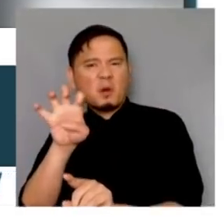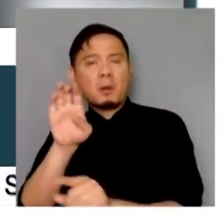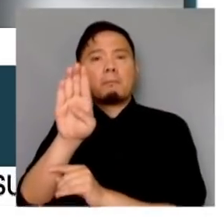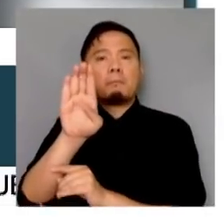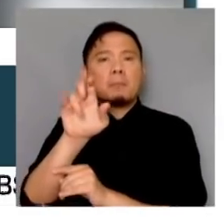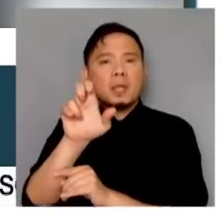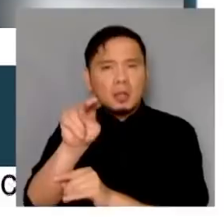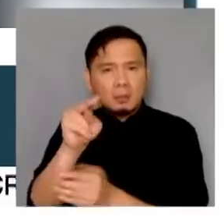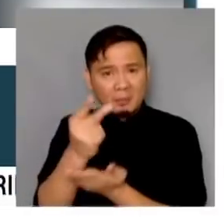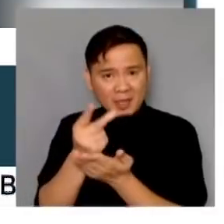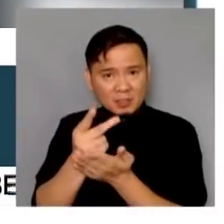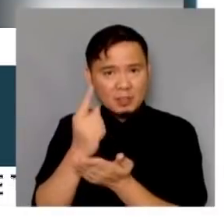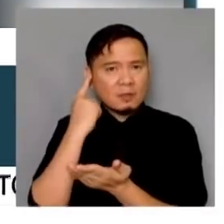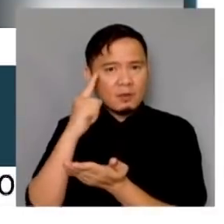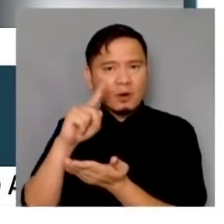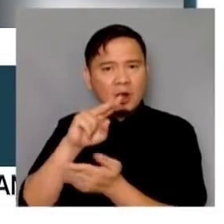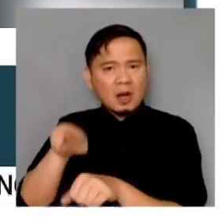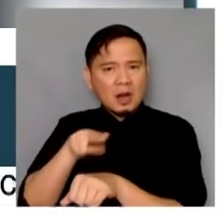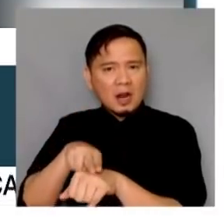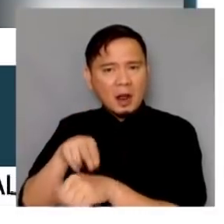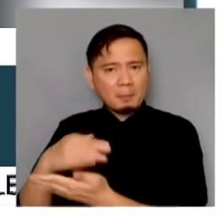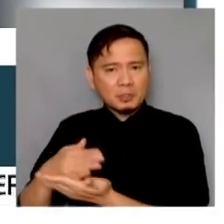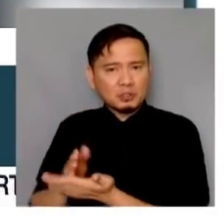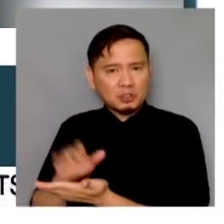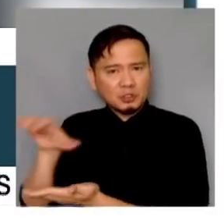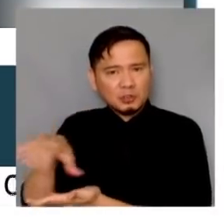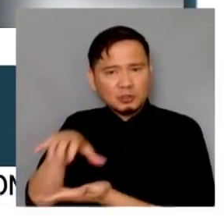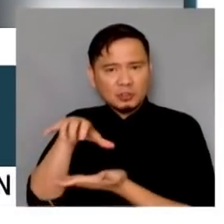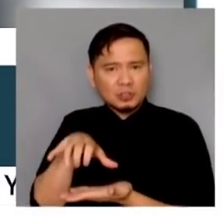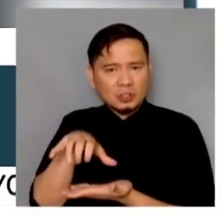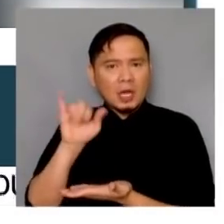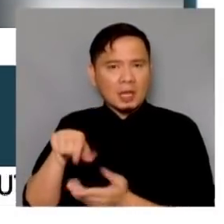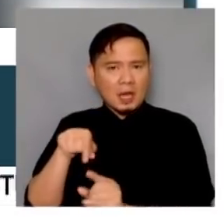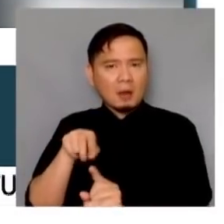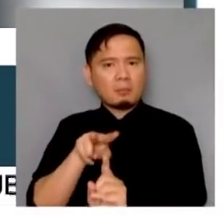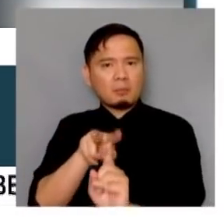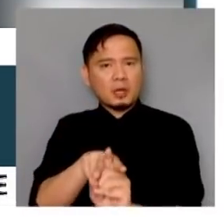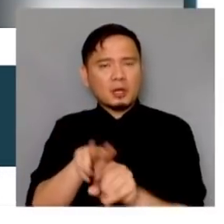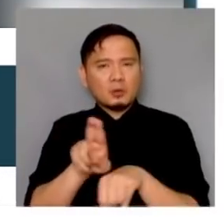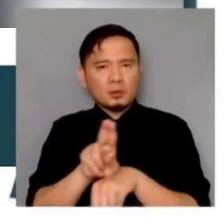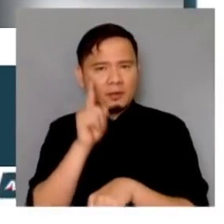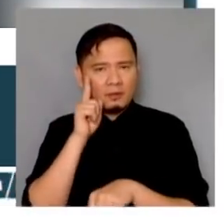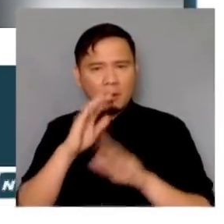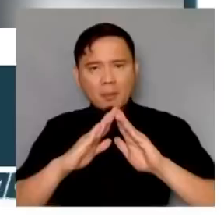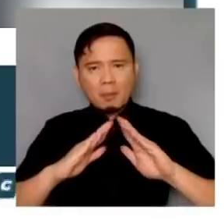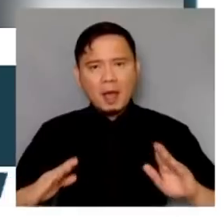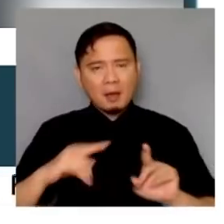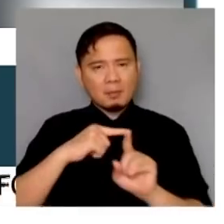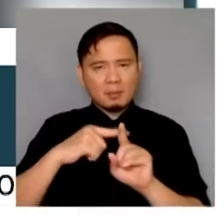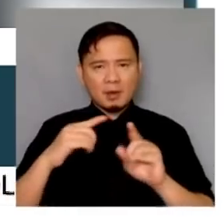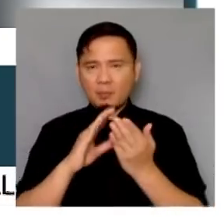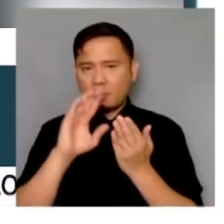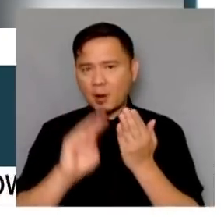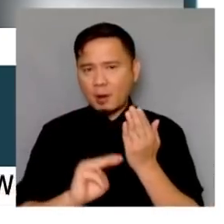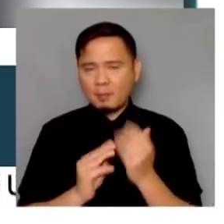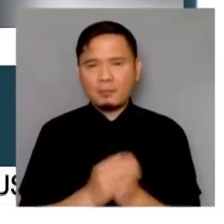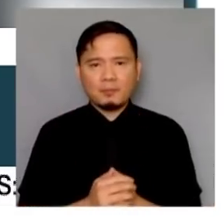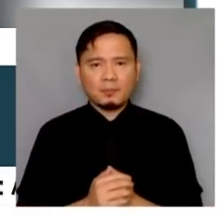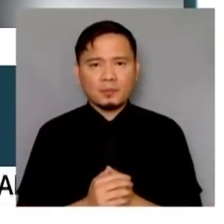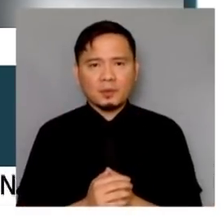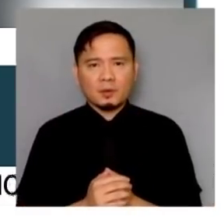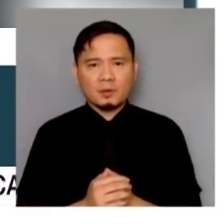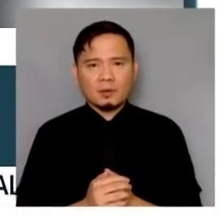budget which we can use for the Pabahay Plus program. Kasi ang suspecha namin